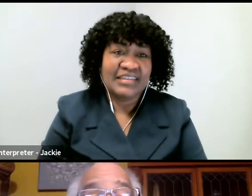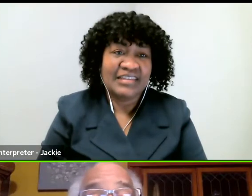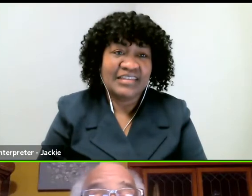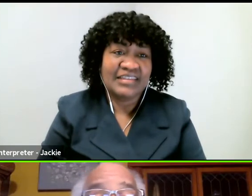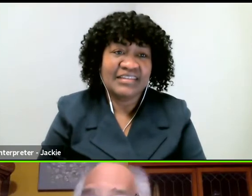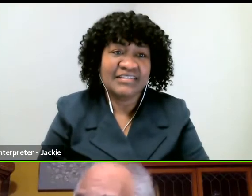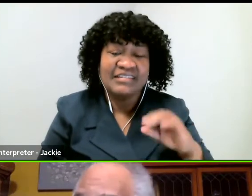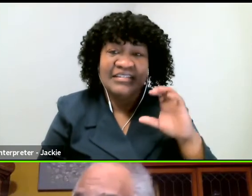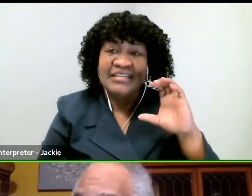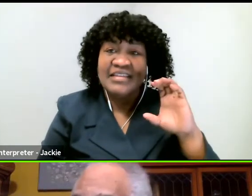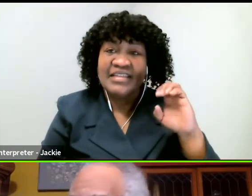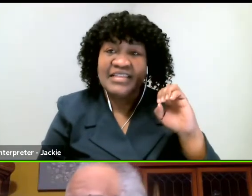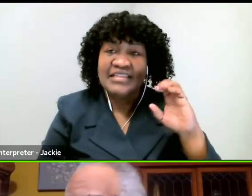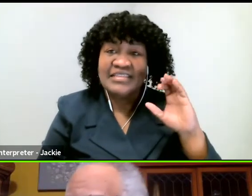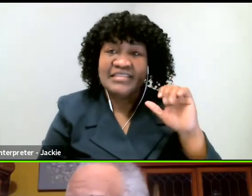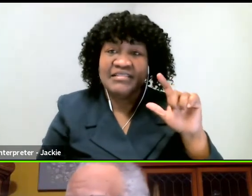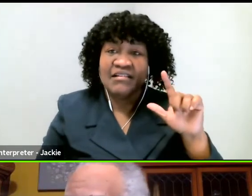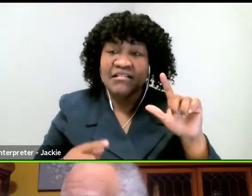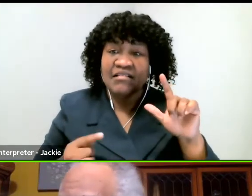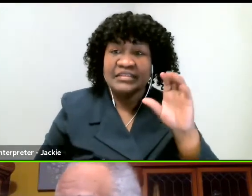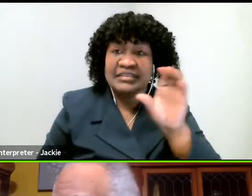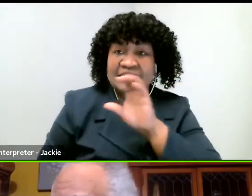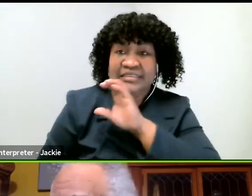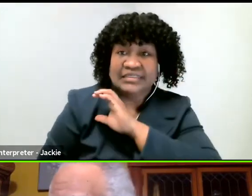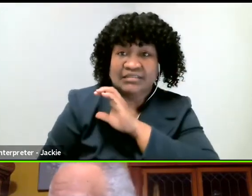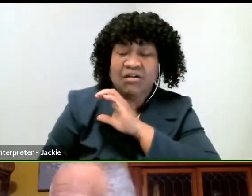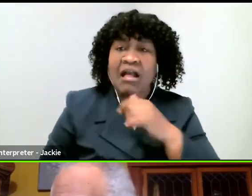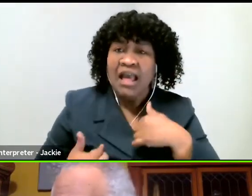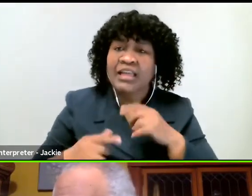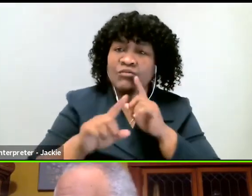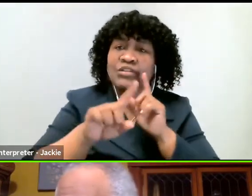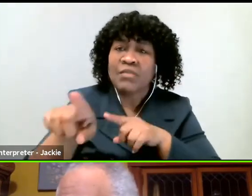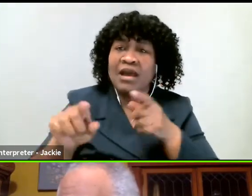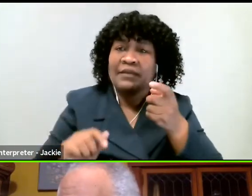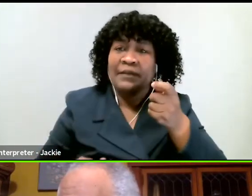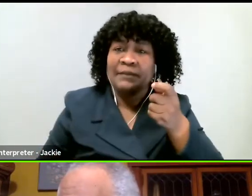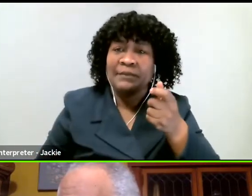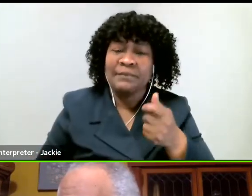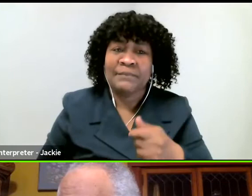I can respond a little bit to that.